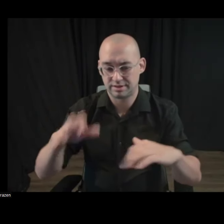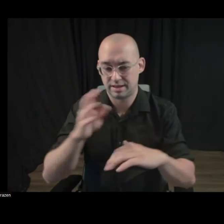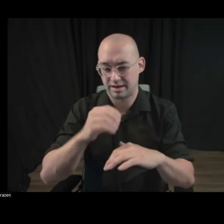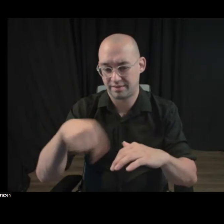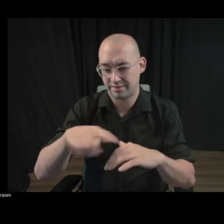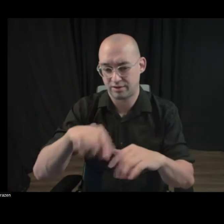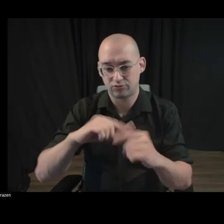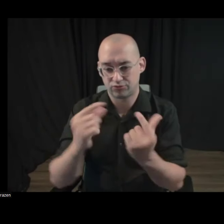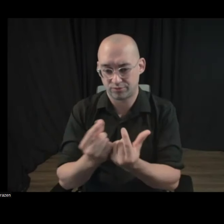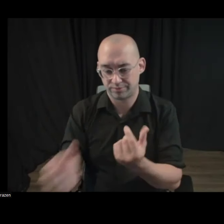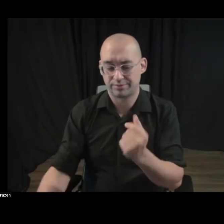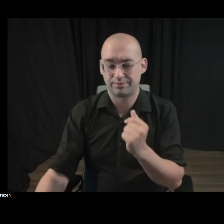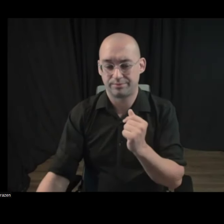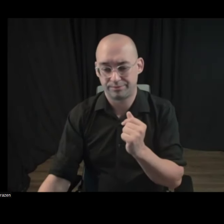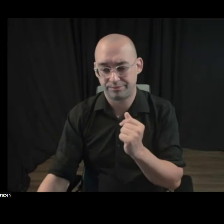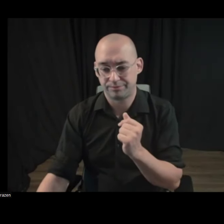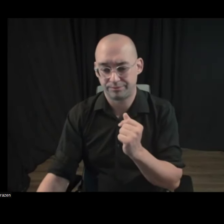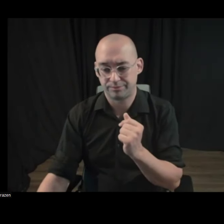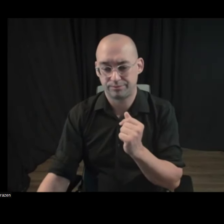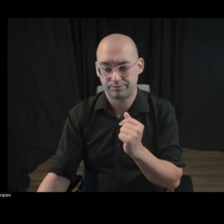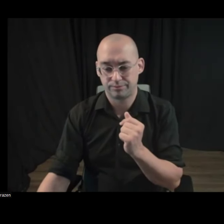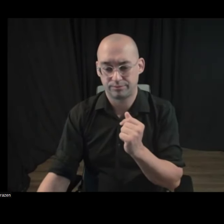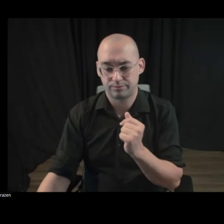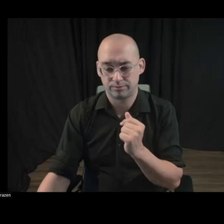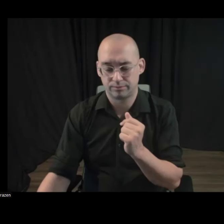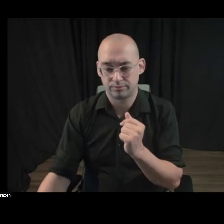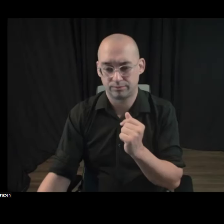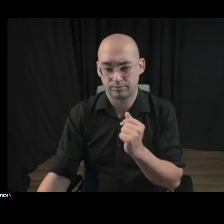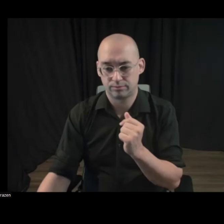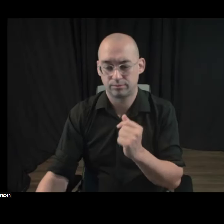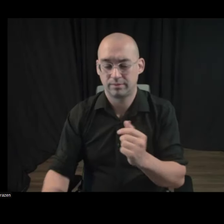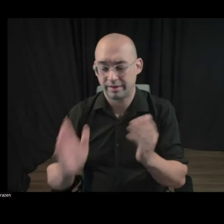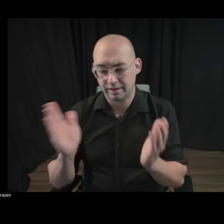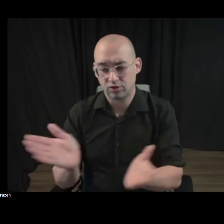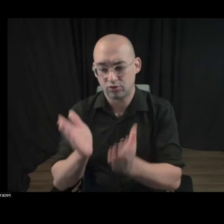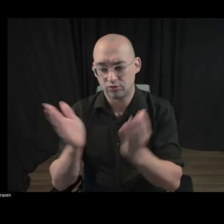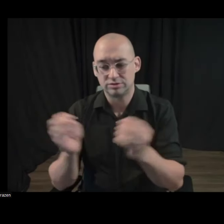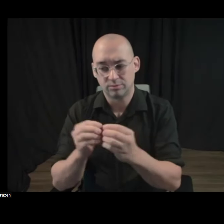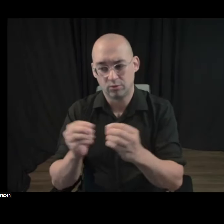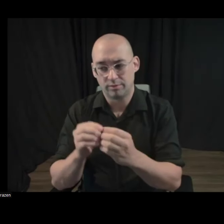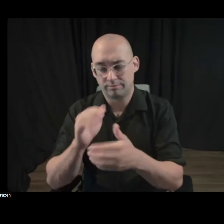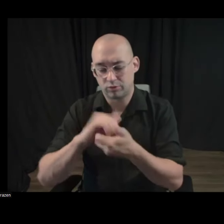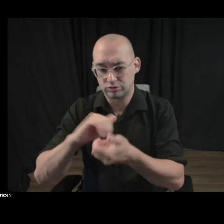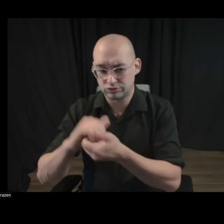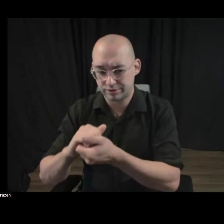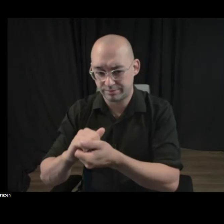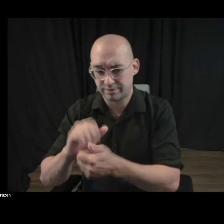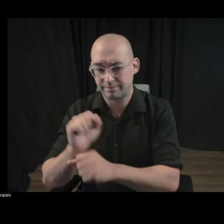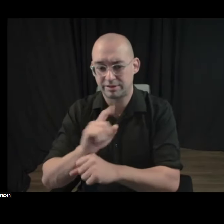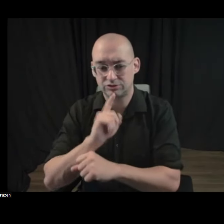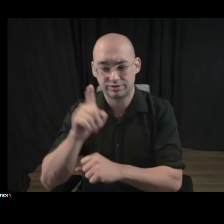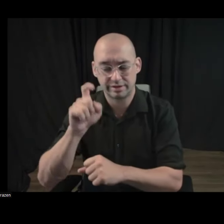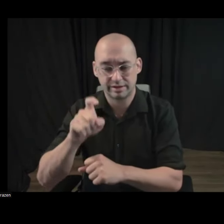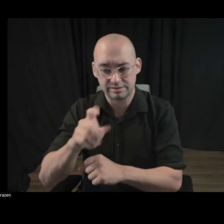really encourage further partnership and collaboration to make sure that the needs and concerns of